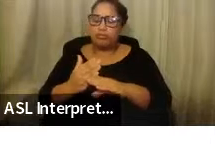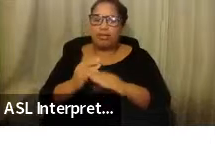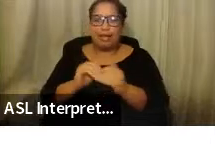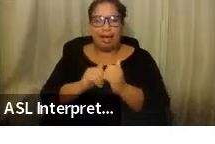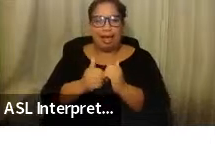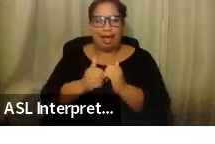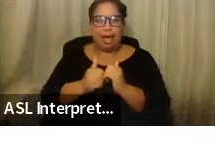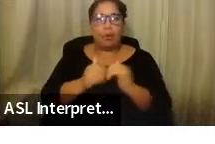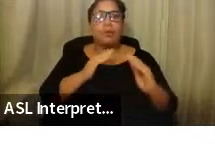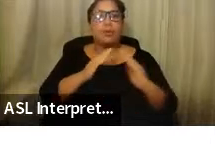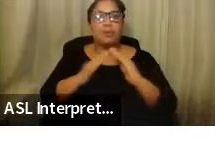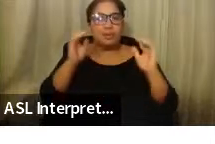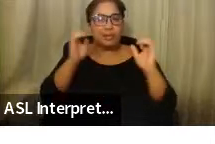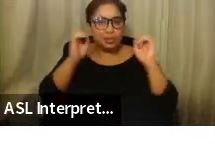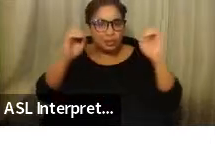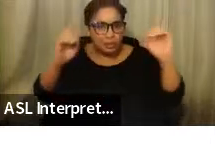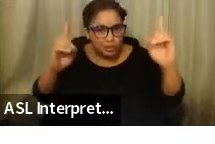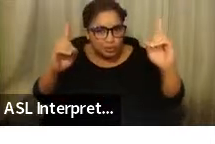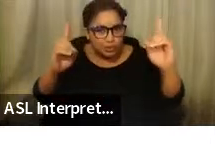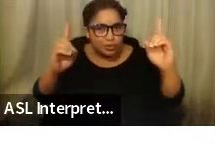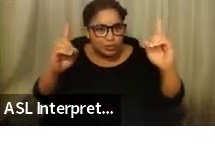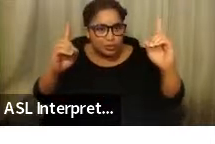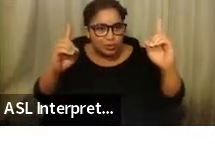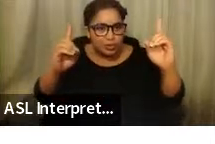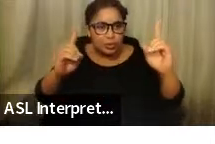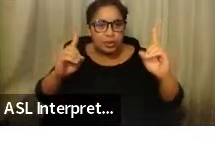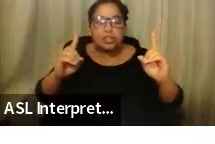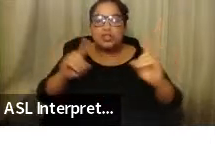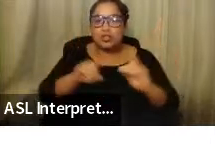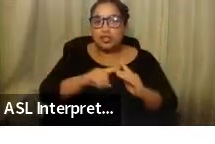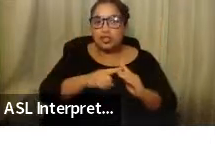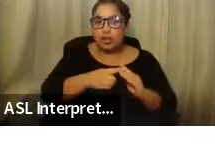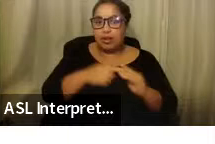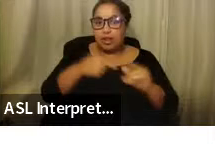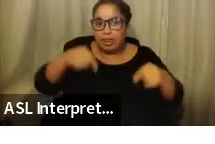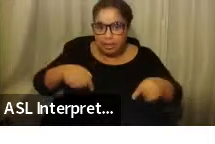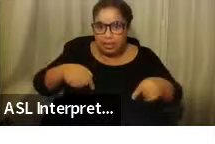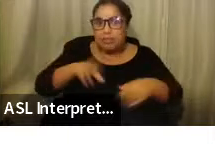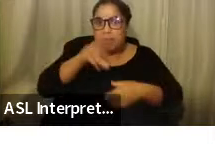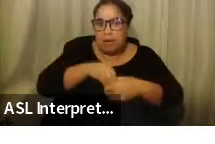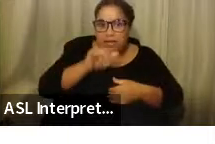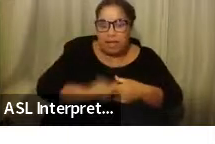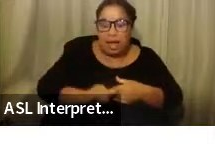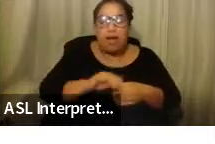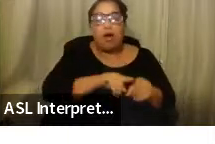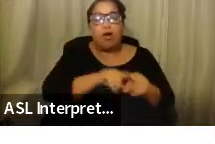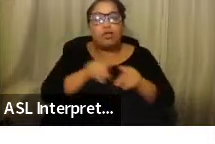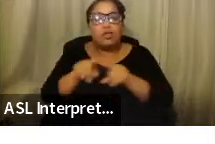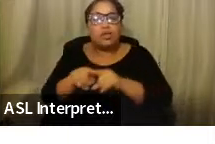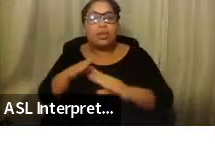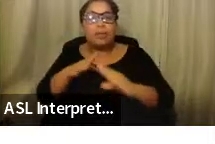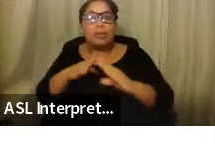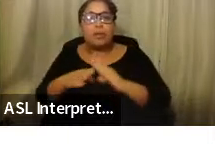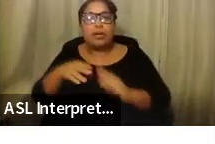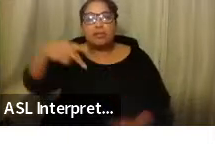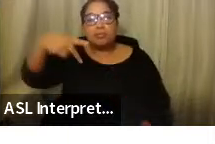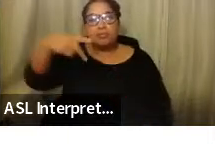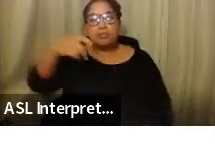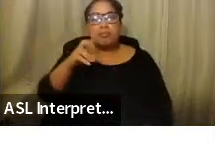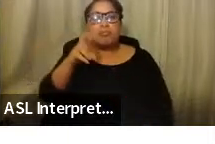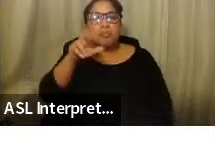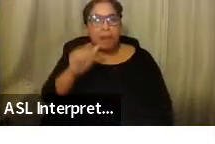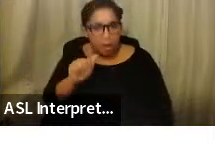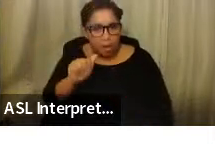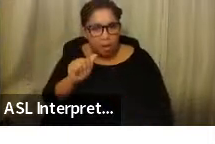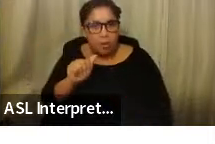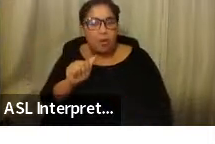community education. This is the beginning of it. And community paramedicine. And I'll talk about that a little bit later